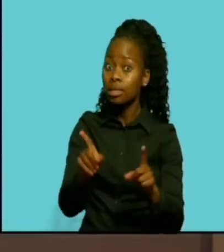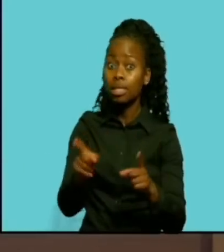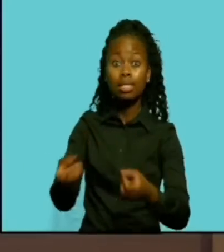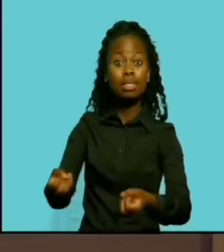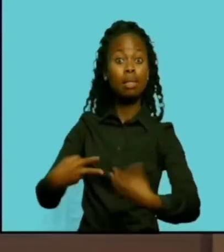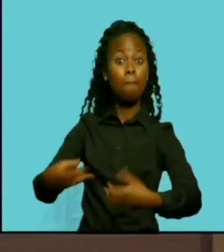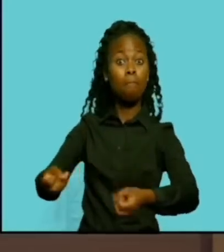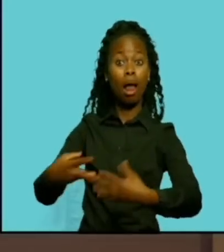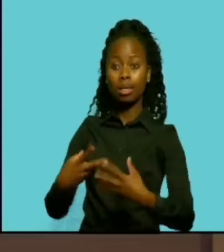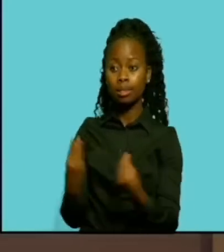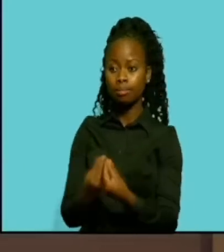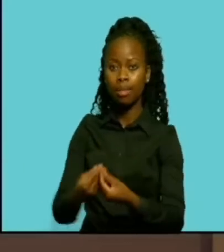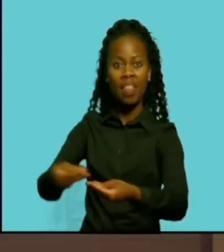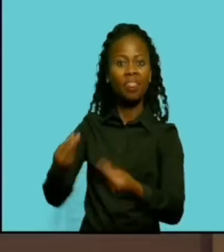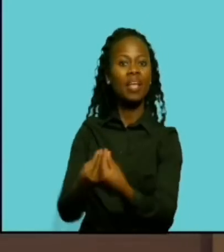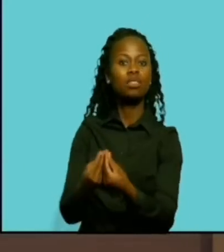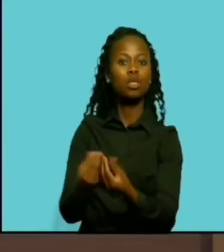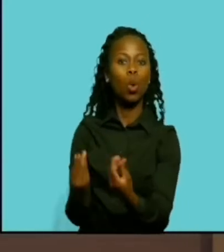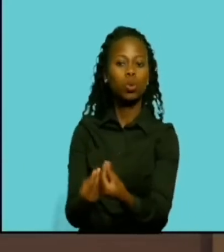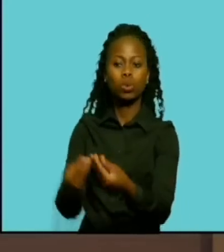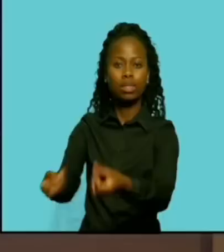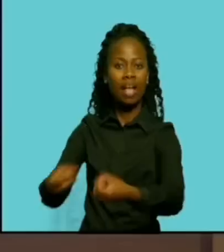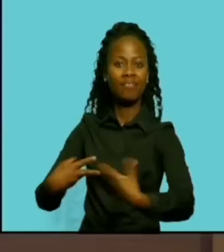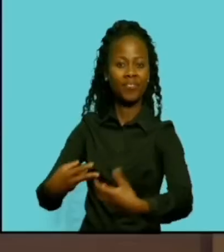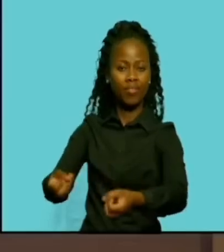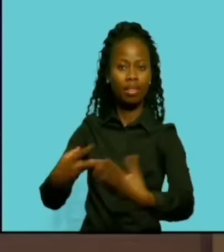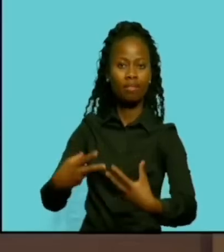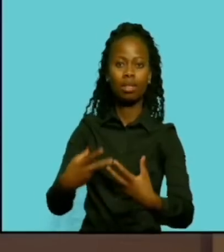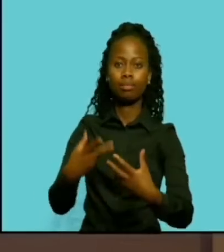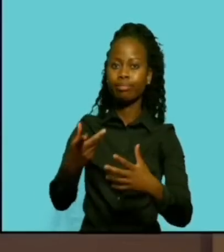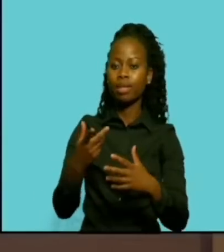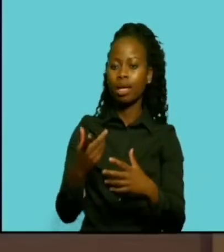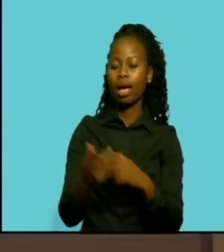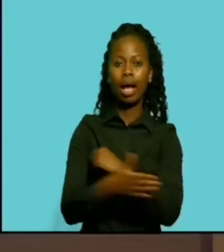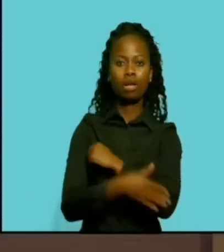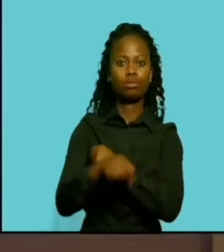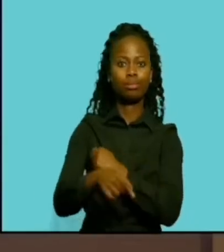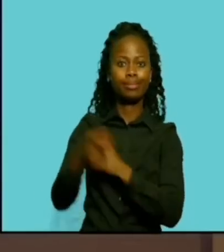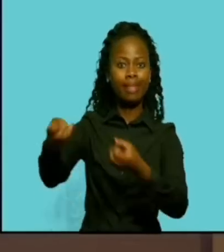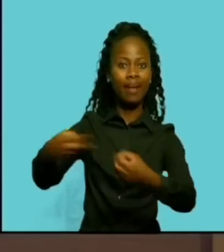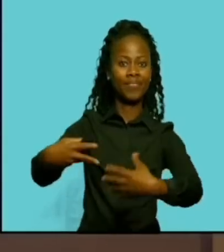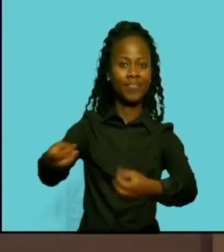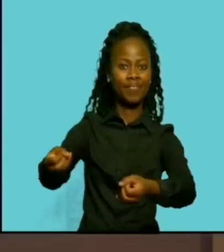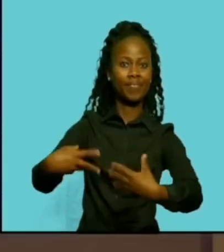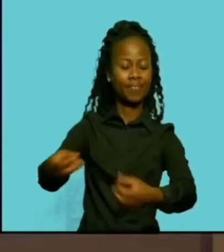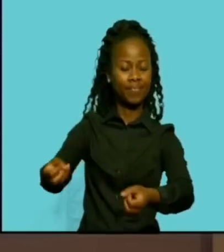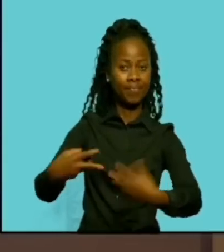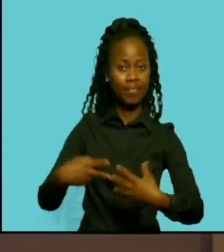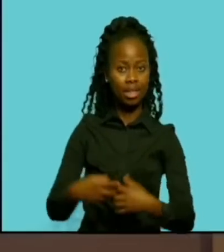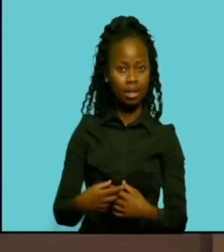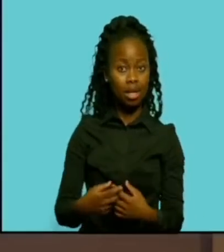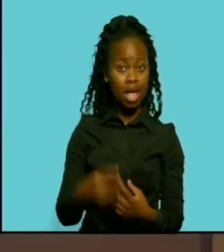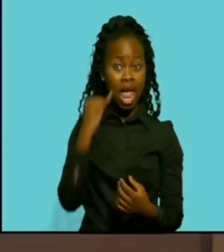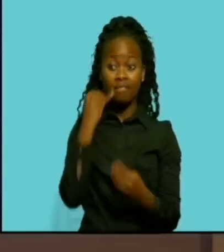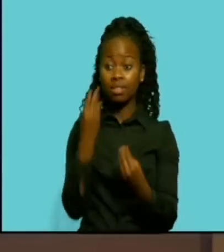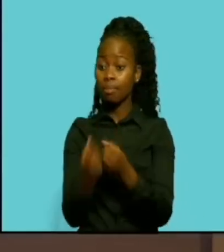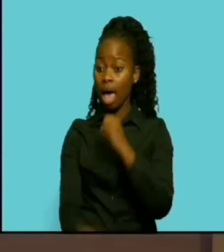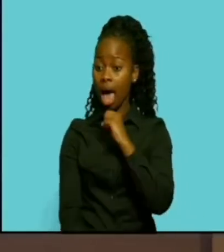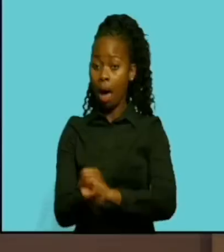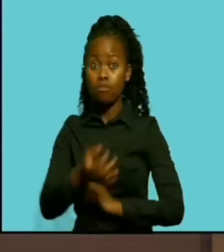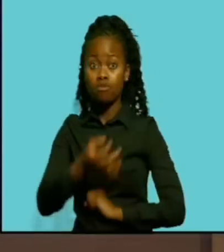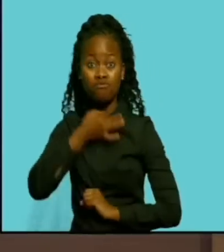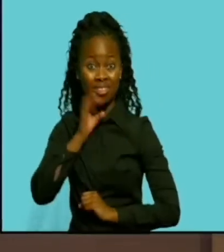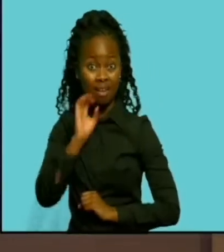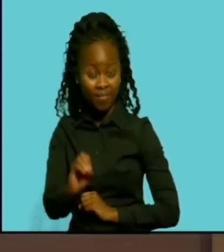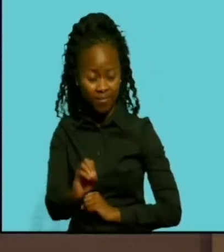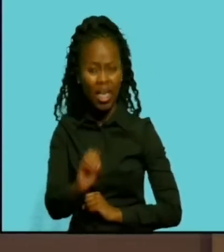they will not lead to the price effects that are unsustainable going forward if you